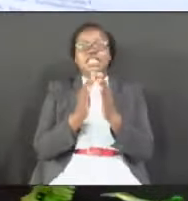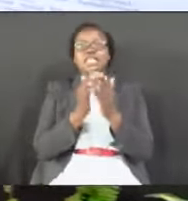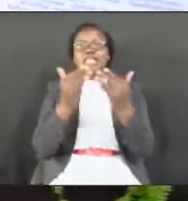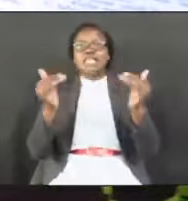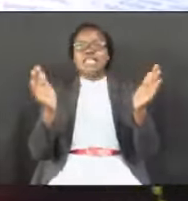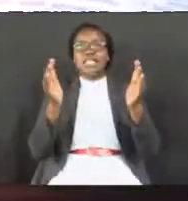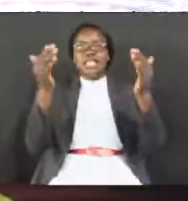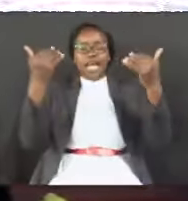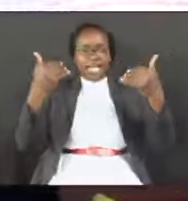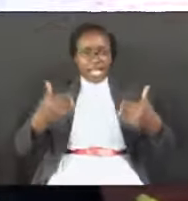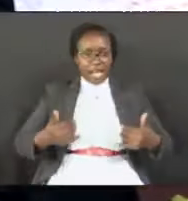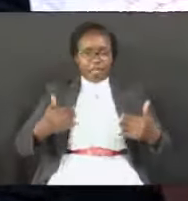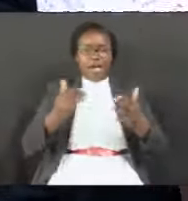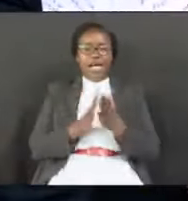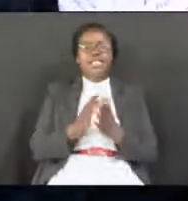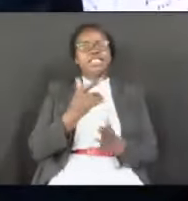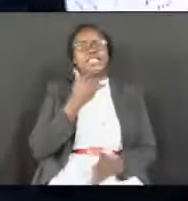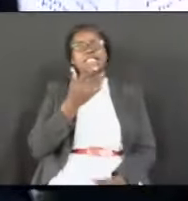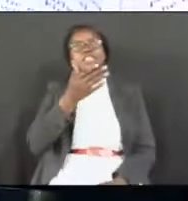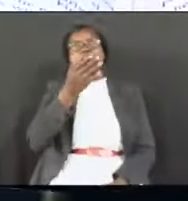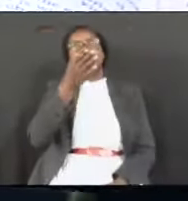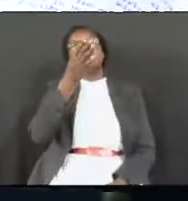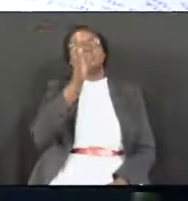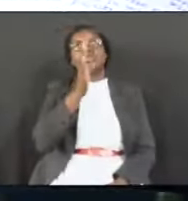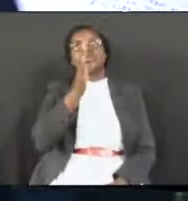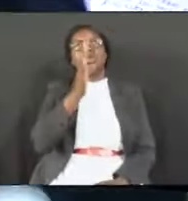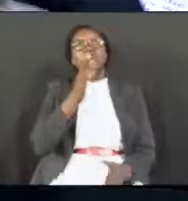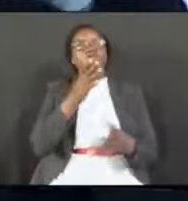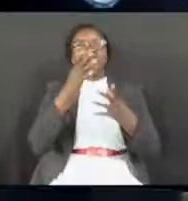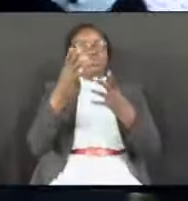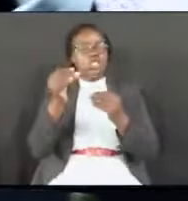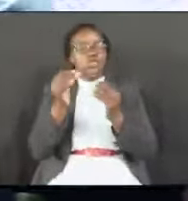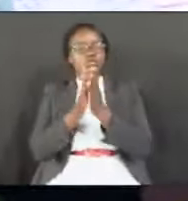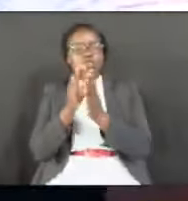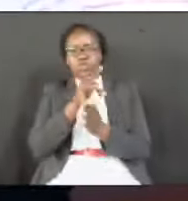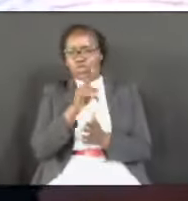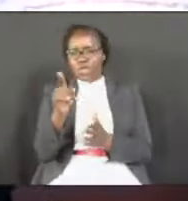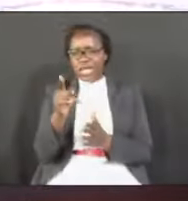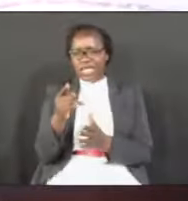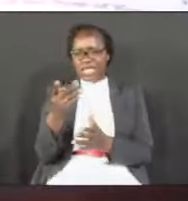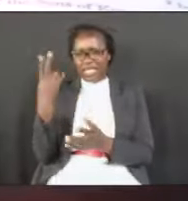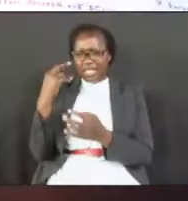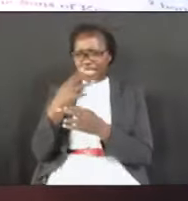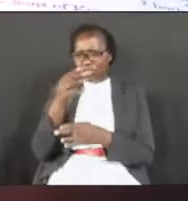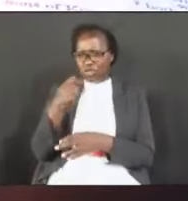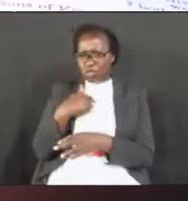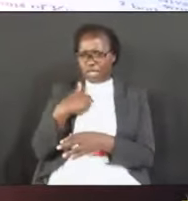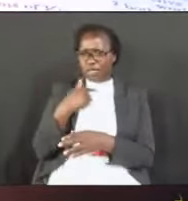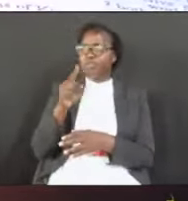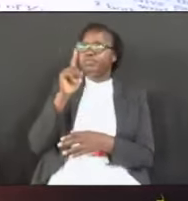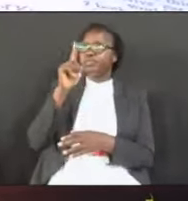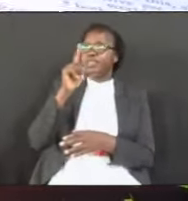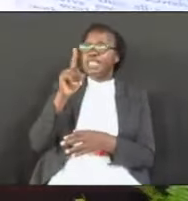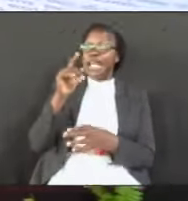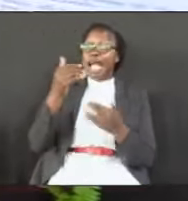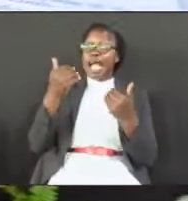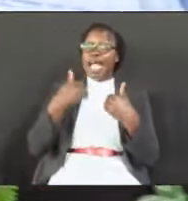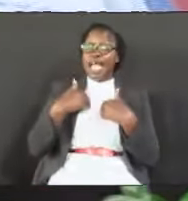they tell him, Jesus, we are sympathizing with you. You need to eat food. And Jesus looks at them and tells them, listen to me. I have